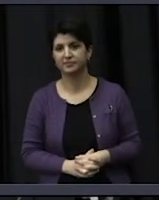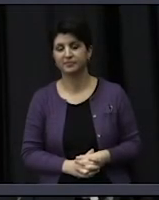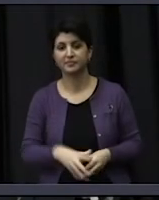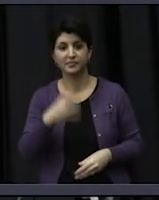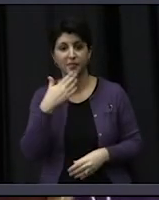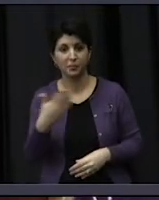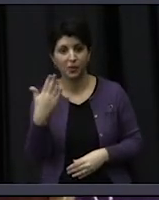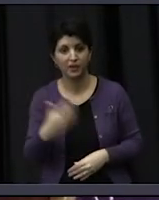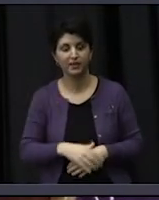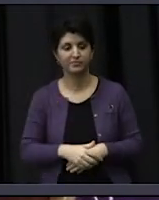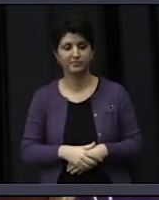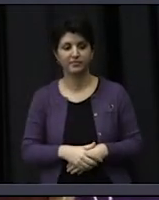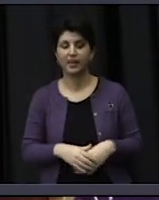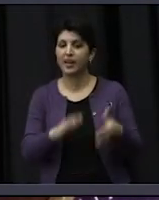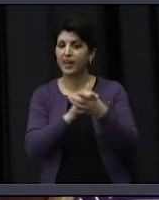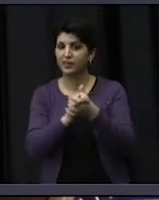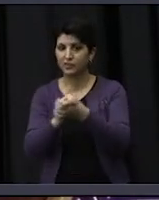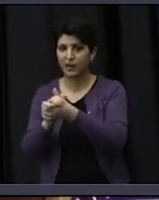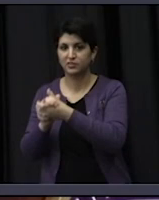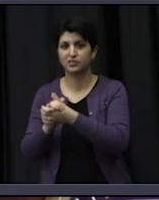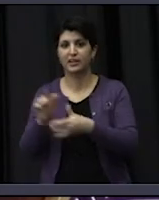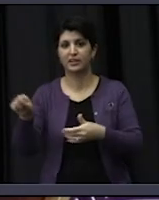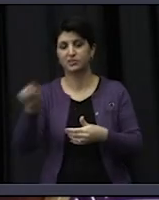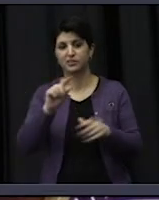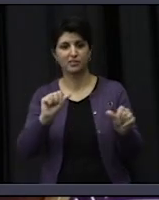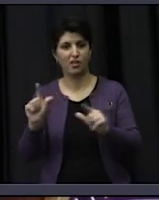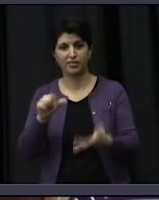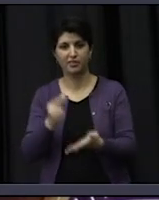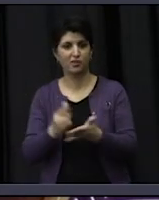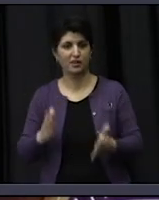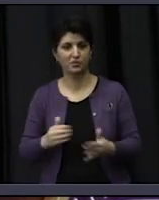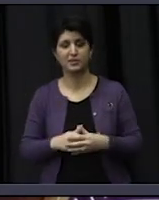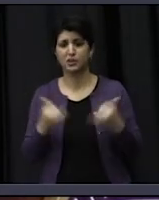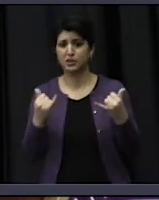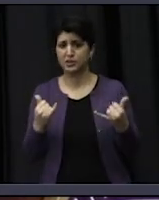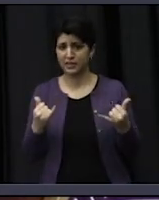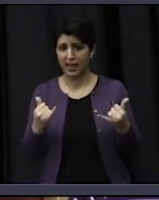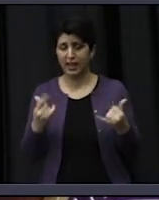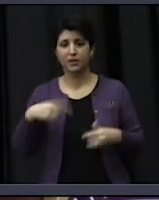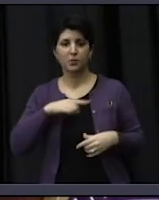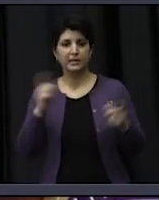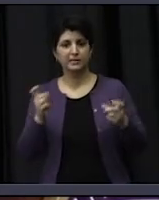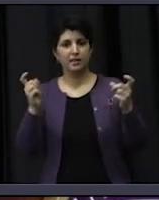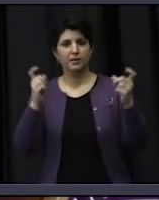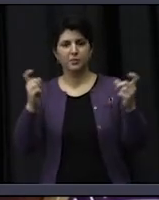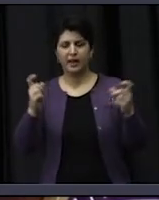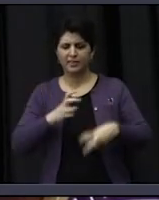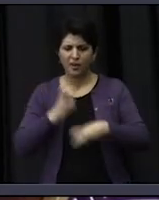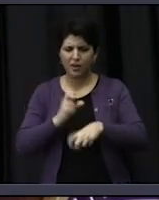Good morning, and congratulations, fellow graduates. Today is the day we celebrate the